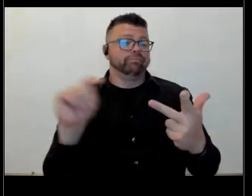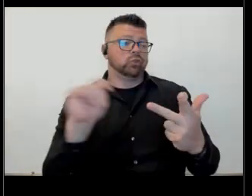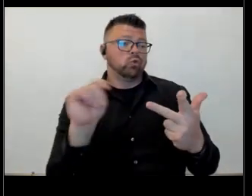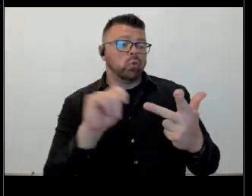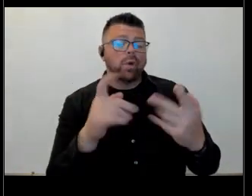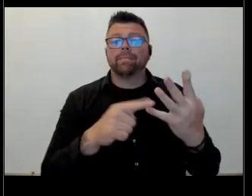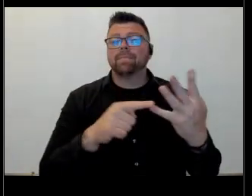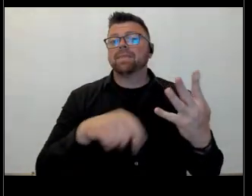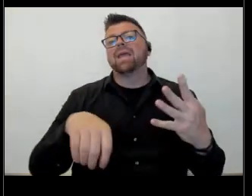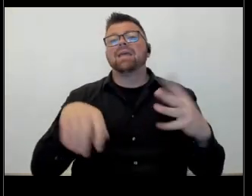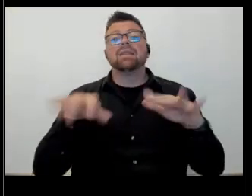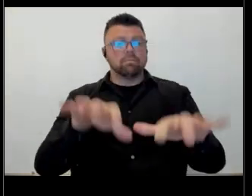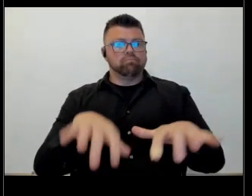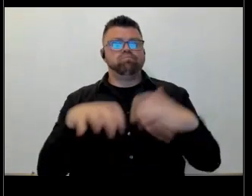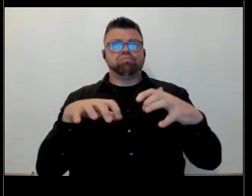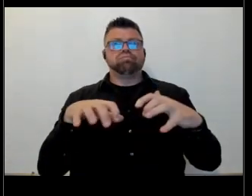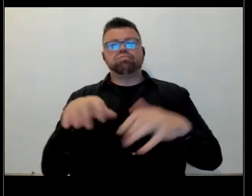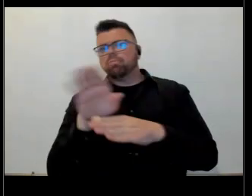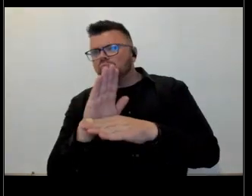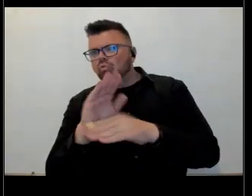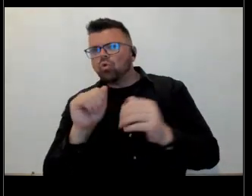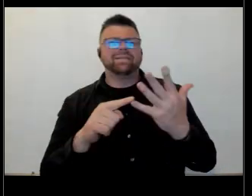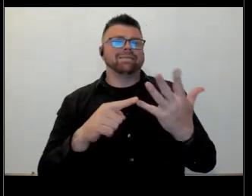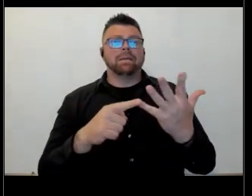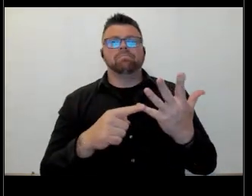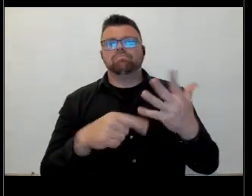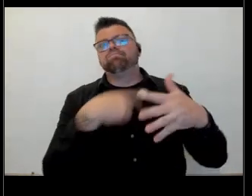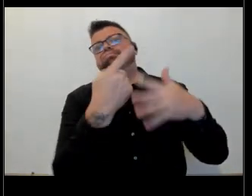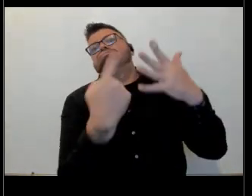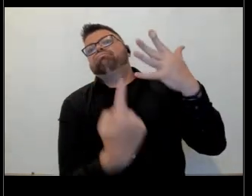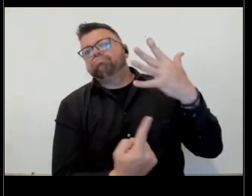video theaters, and more.